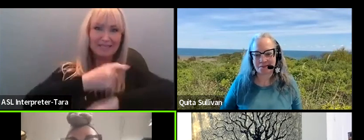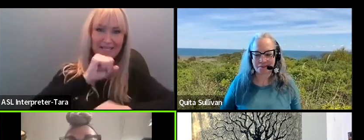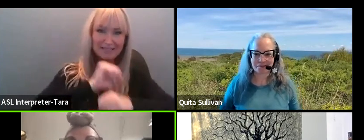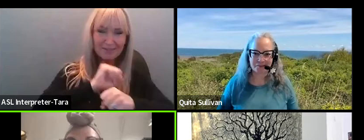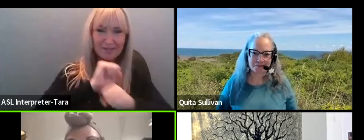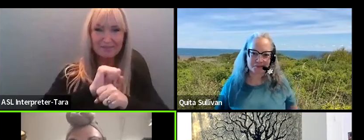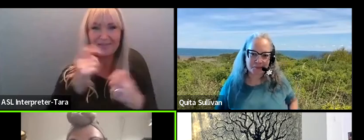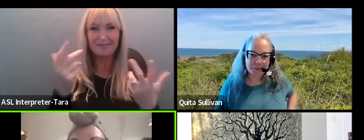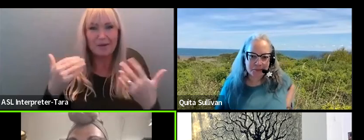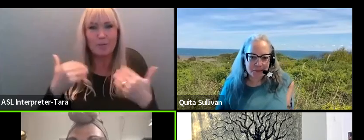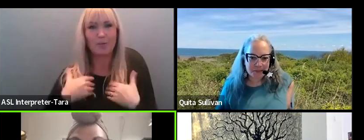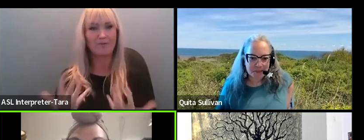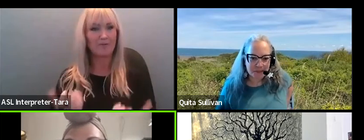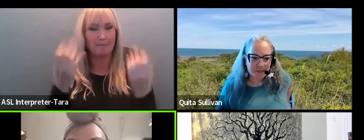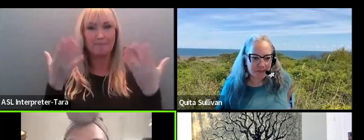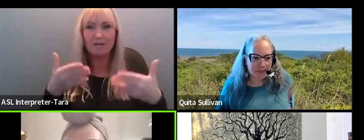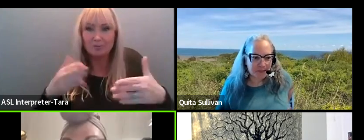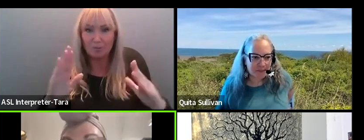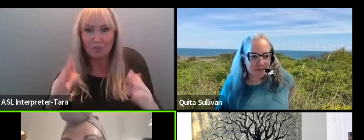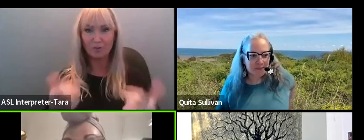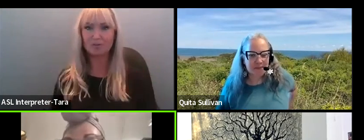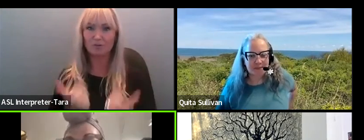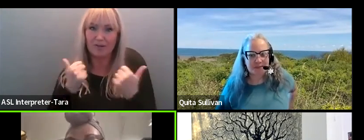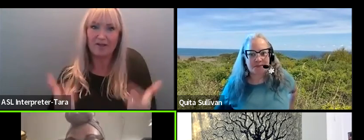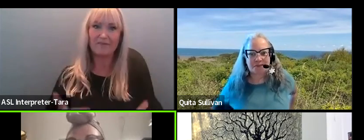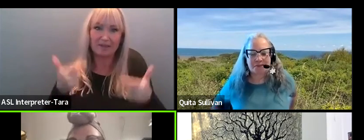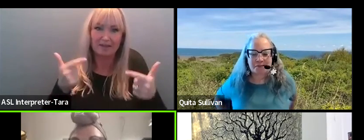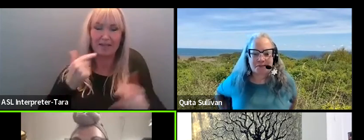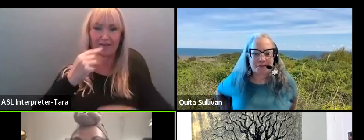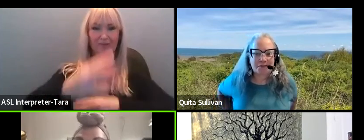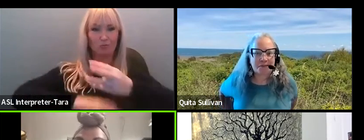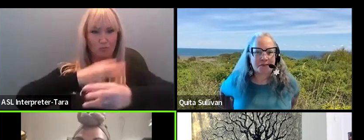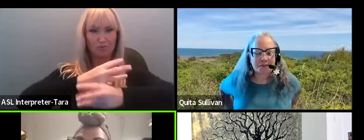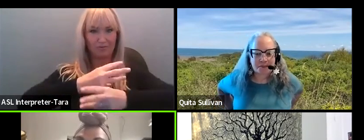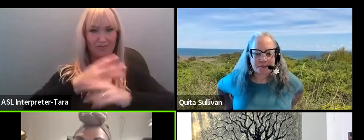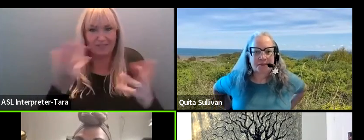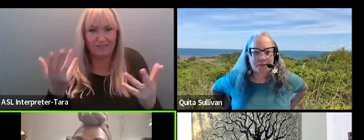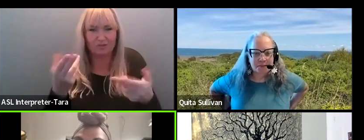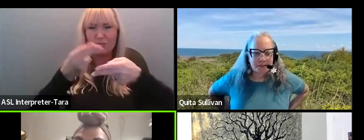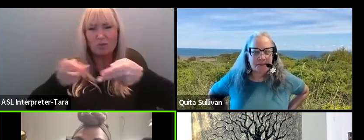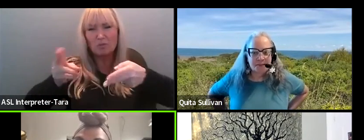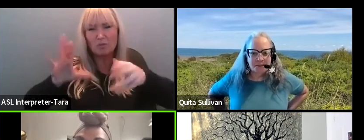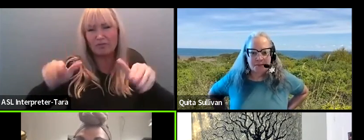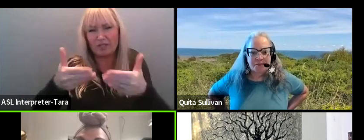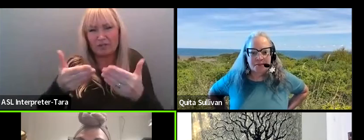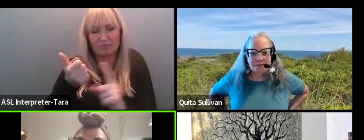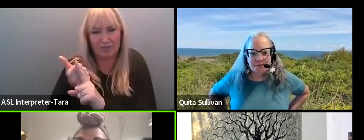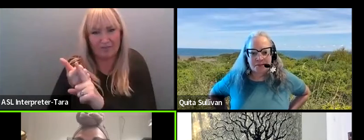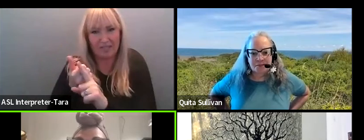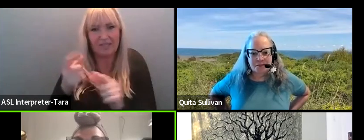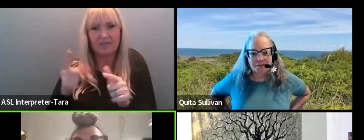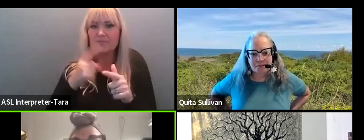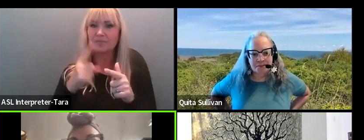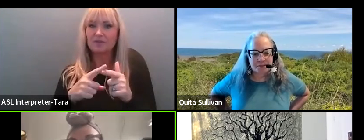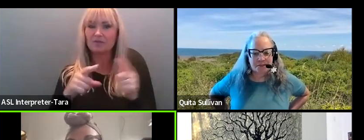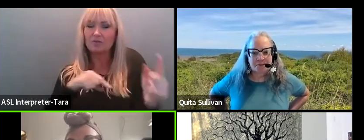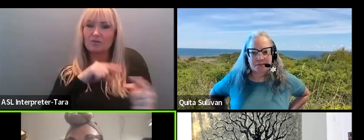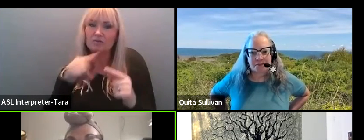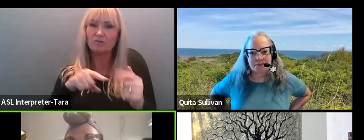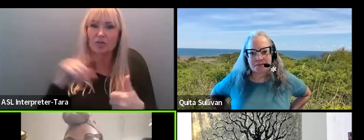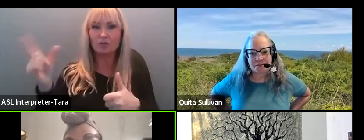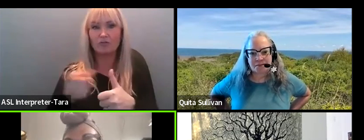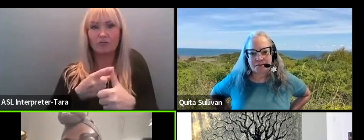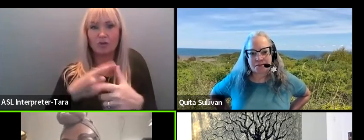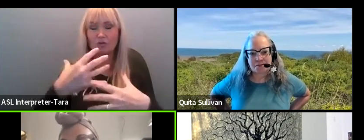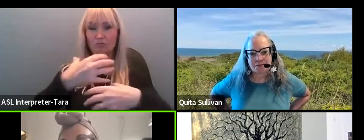have multiple ways that we survive and live in the world. So just like a brief introduction. And then, you know, when you first received